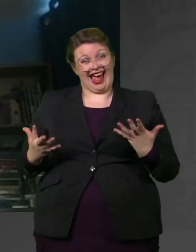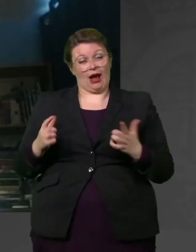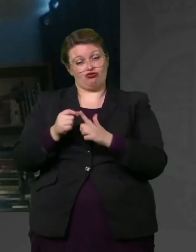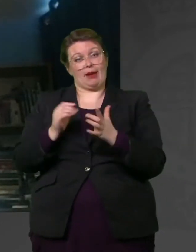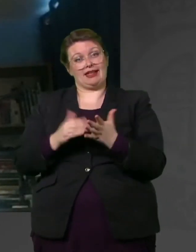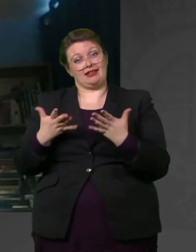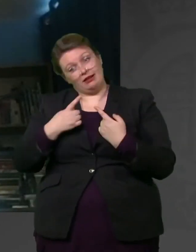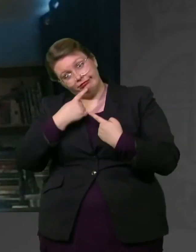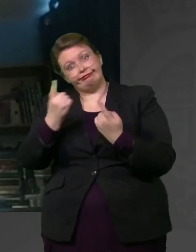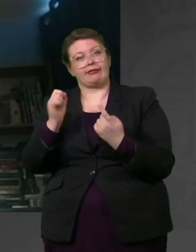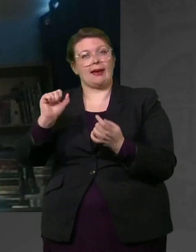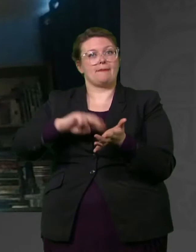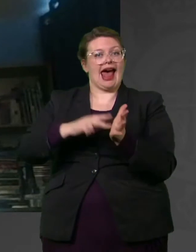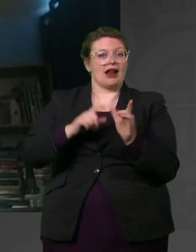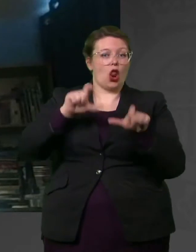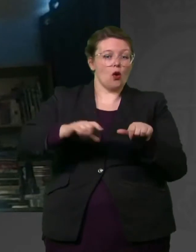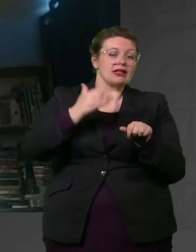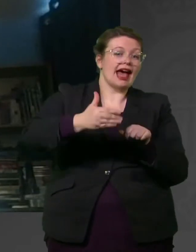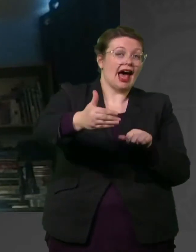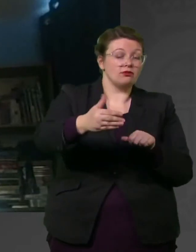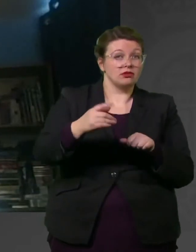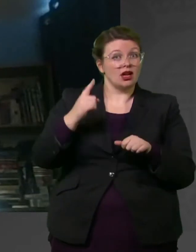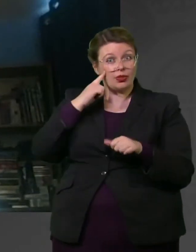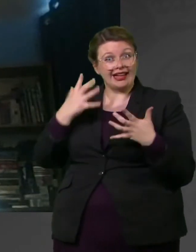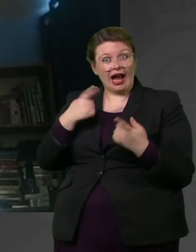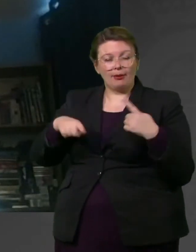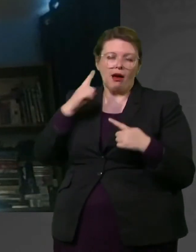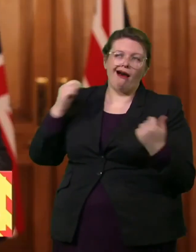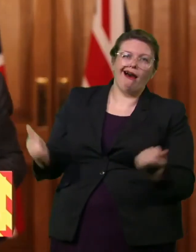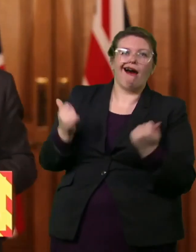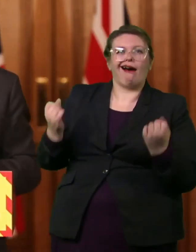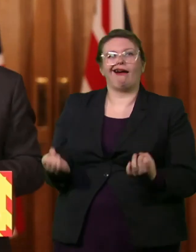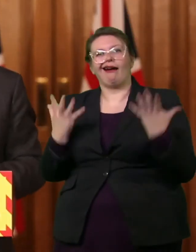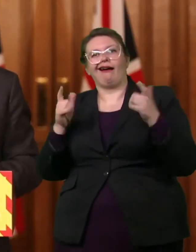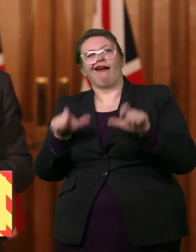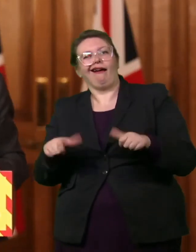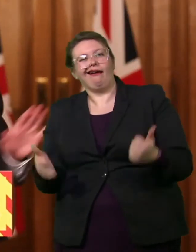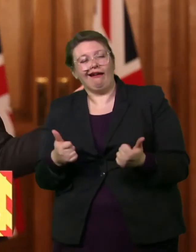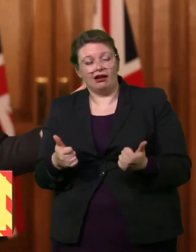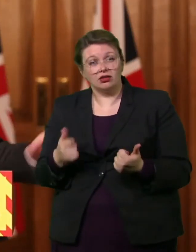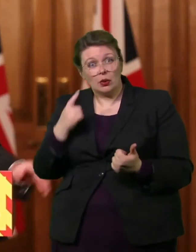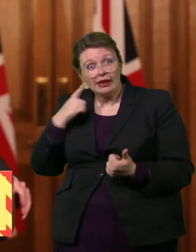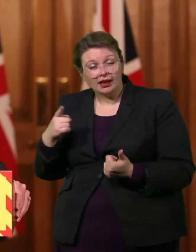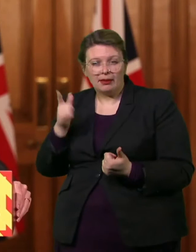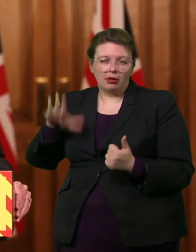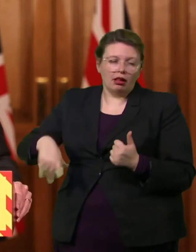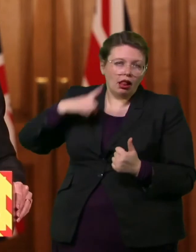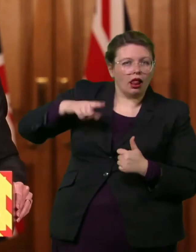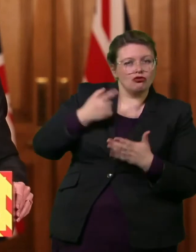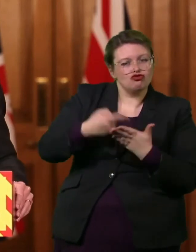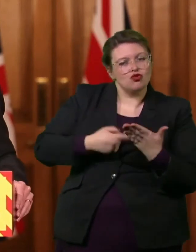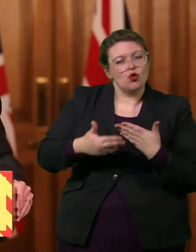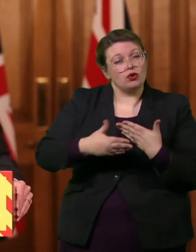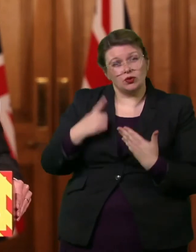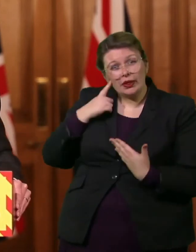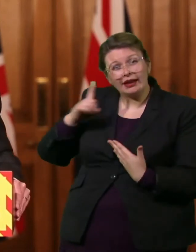now think the end is here and are less likely to stick to the rules? So Jim, just on your first question, I'll ask Dr. Hopkins to come